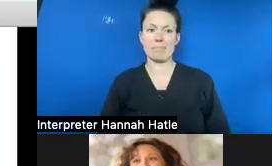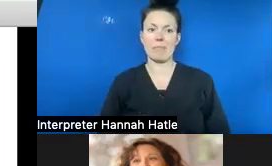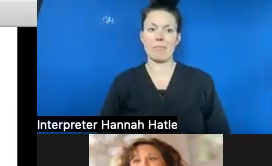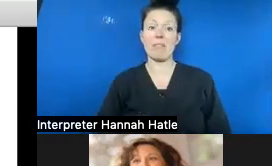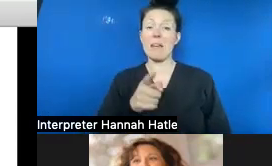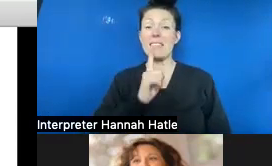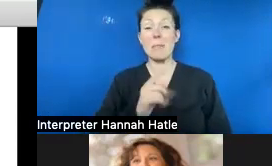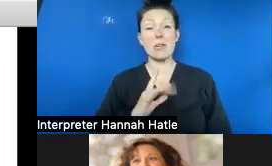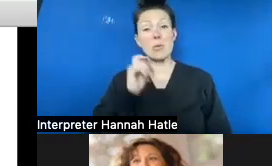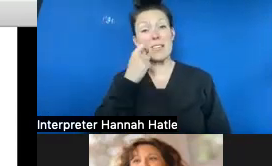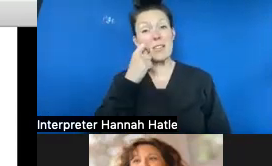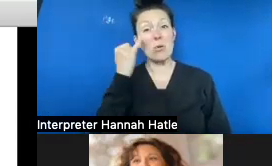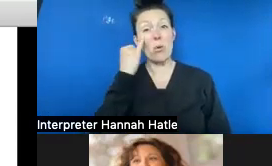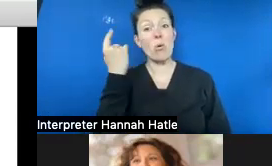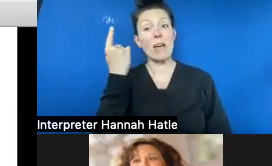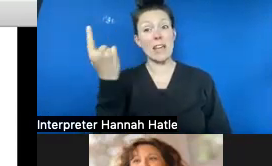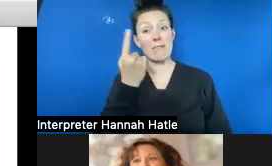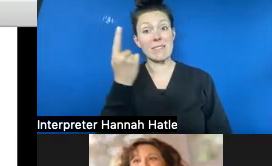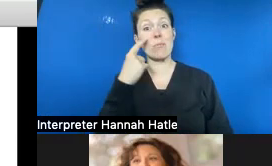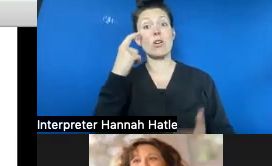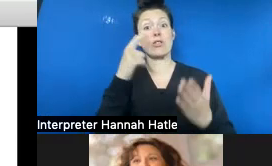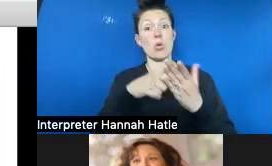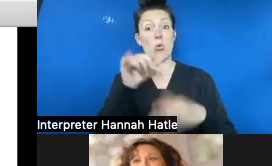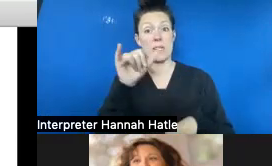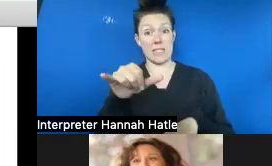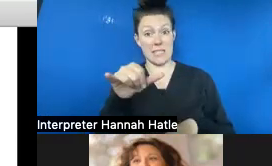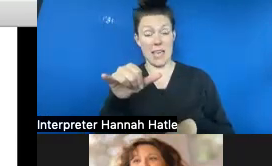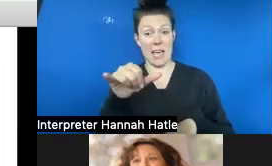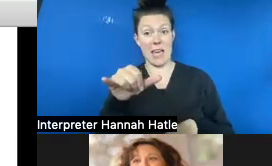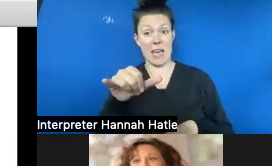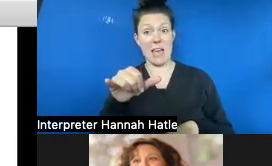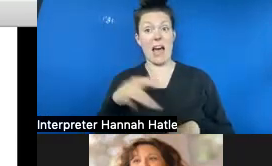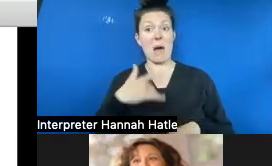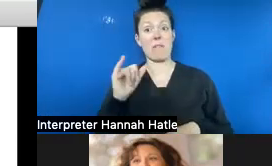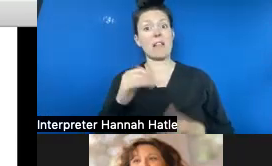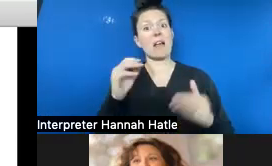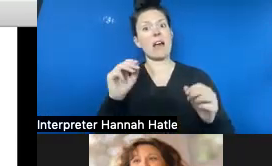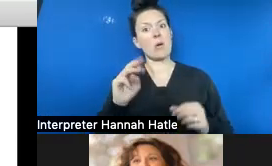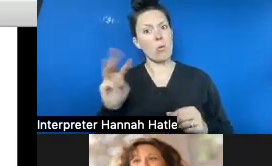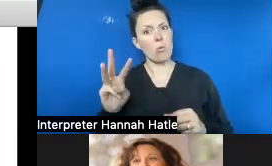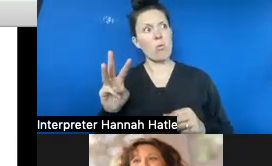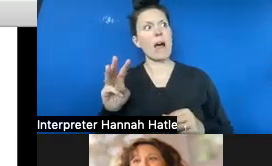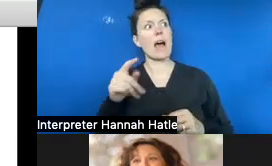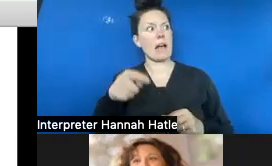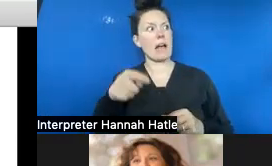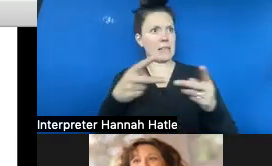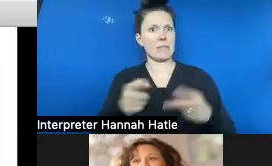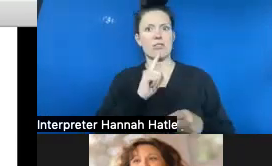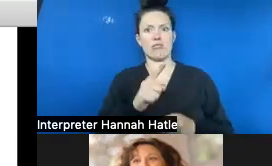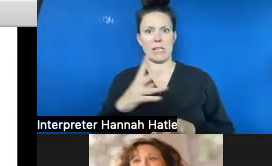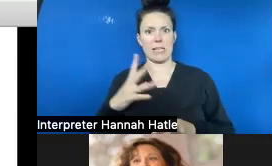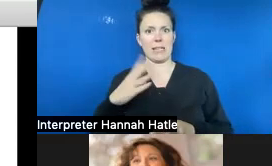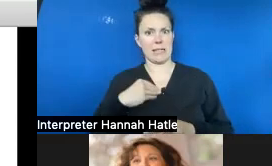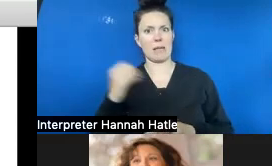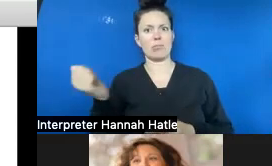cool if somebody noticed something like that on my behalf. I would feel like I'm really seen and that I matter if somebody were to do that,